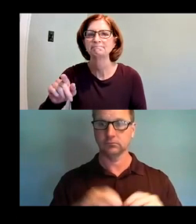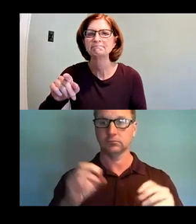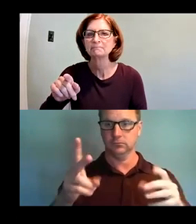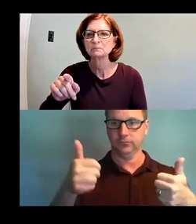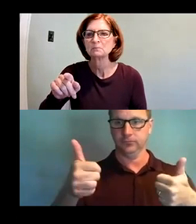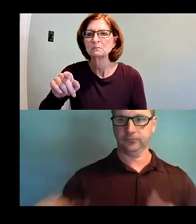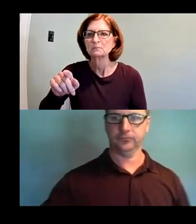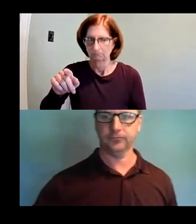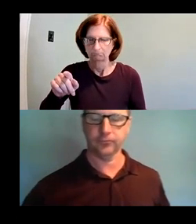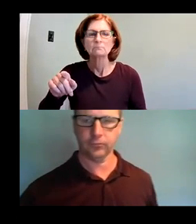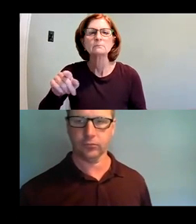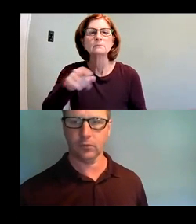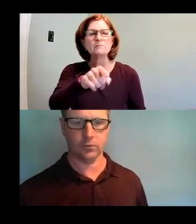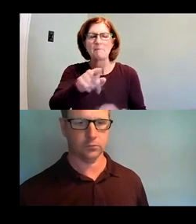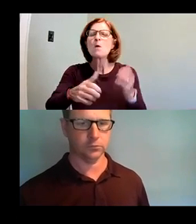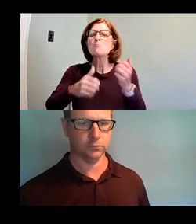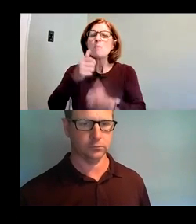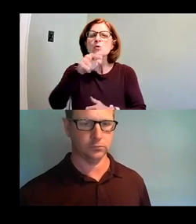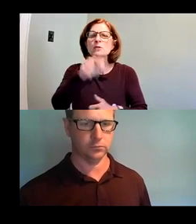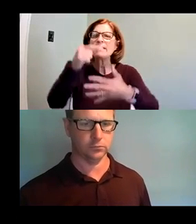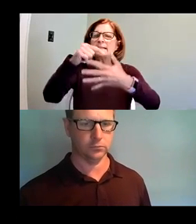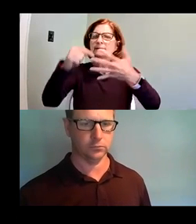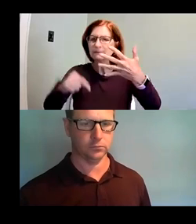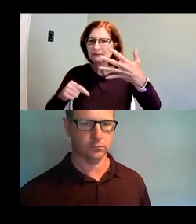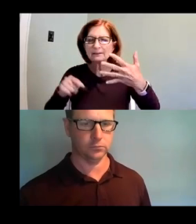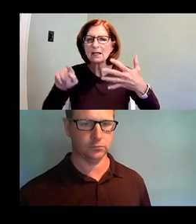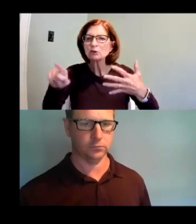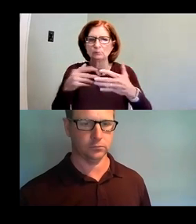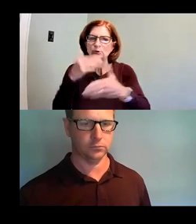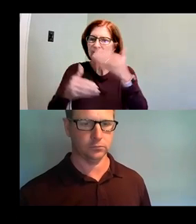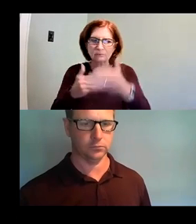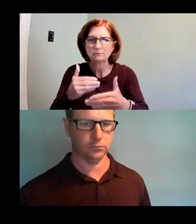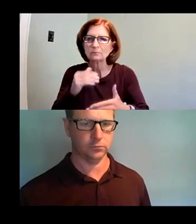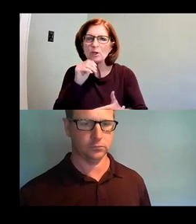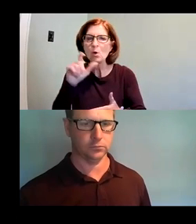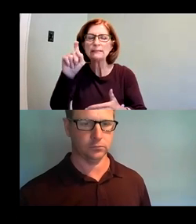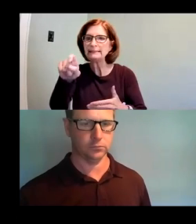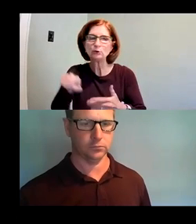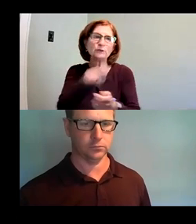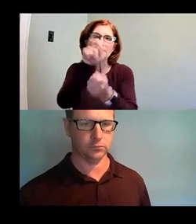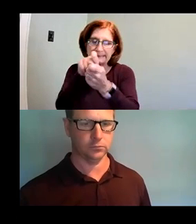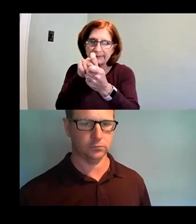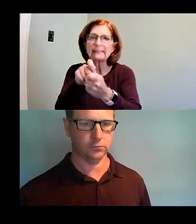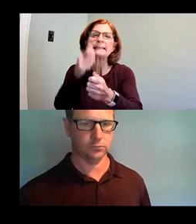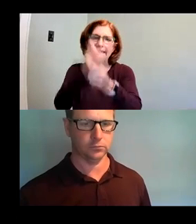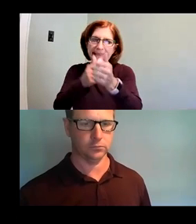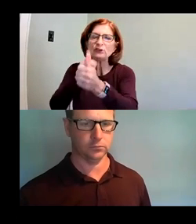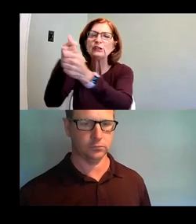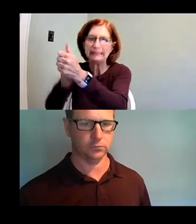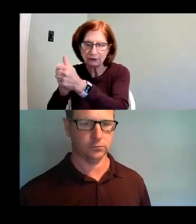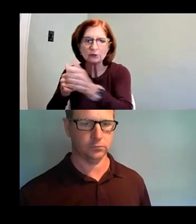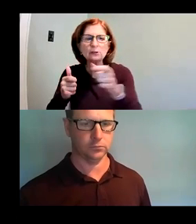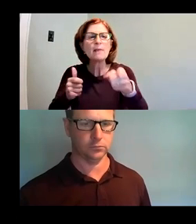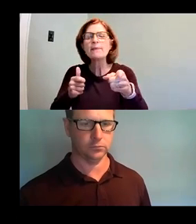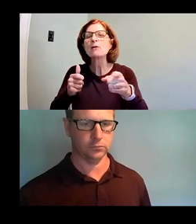Most of these items are procedural in nature. I don't think that we want to highlight them for the board and the public, but they are administrative in nature